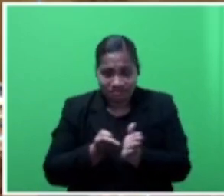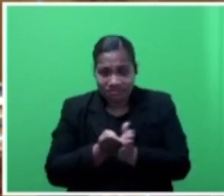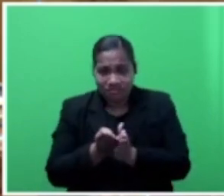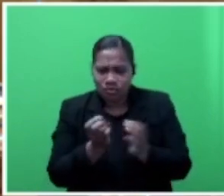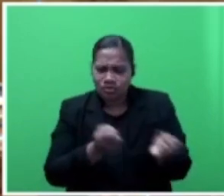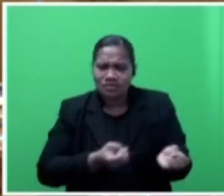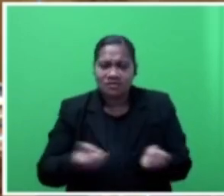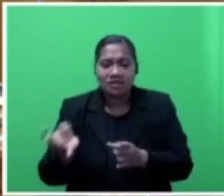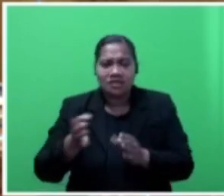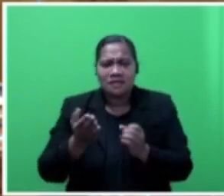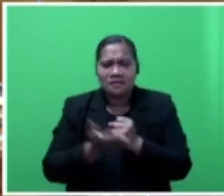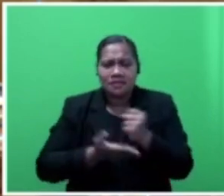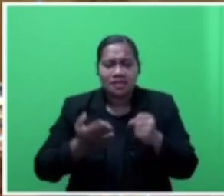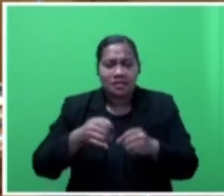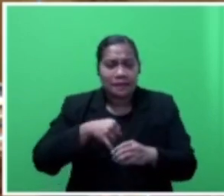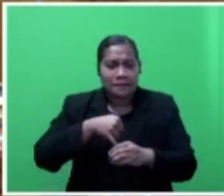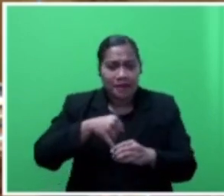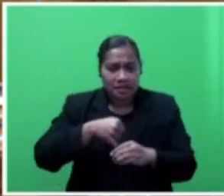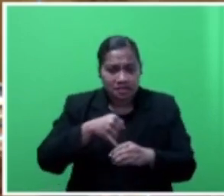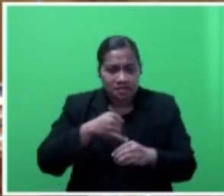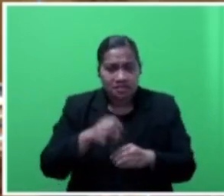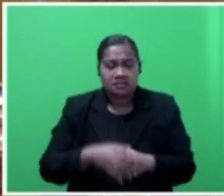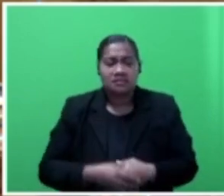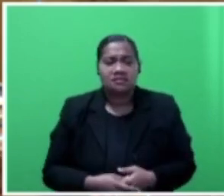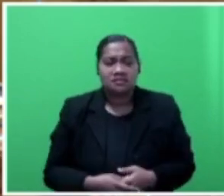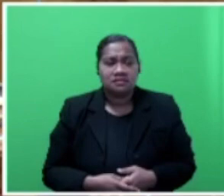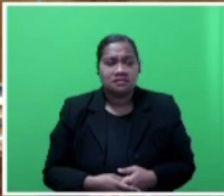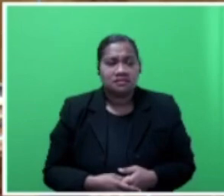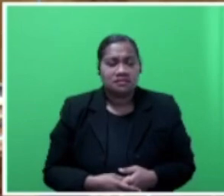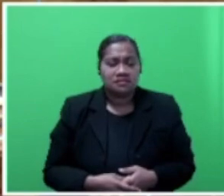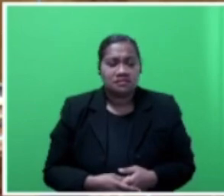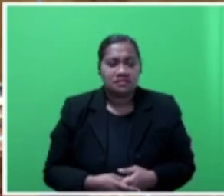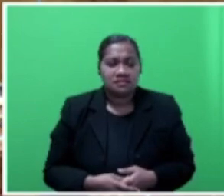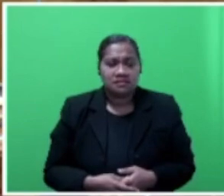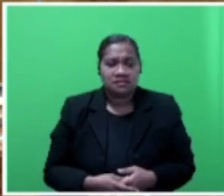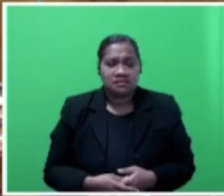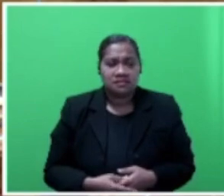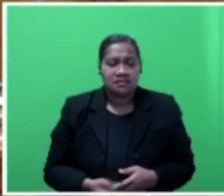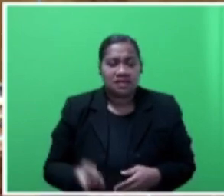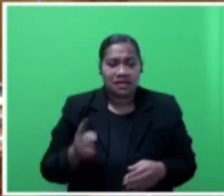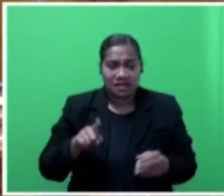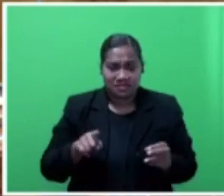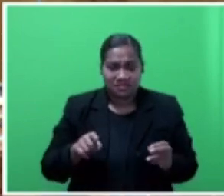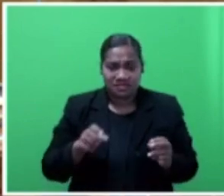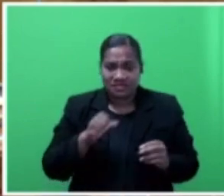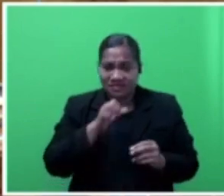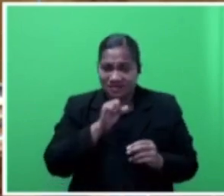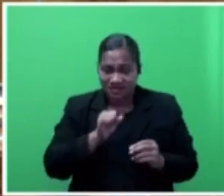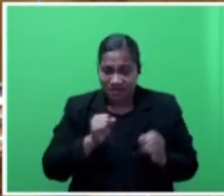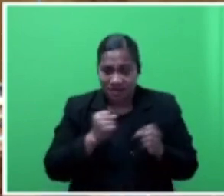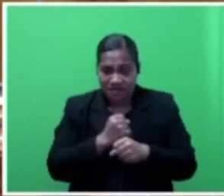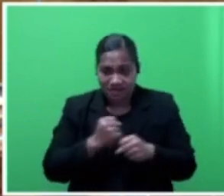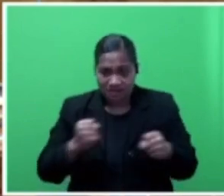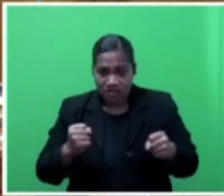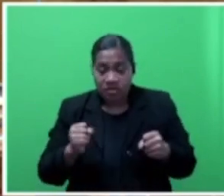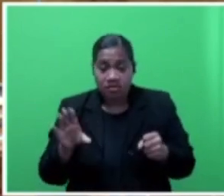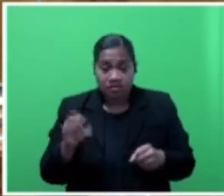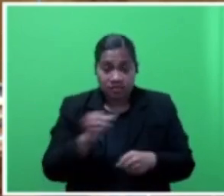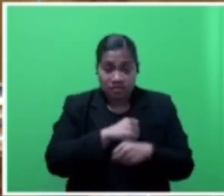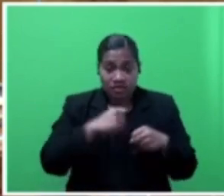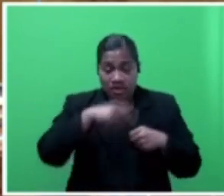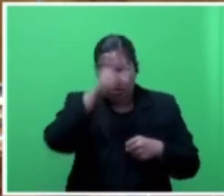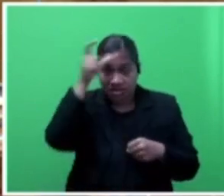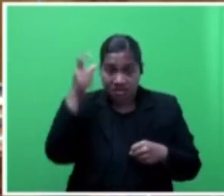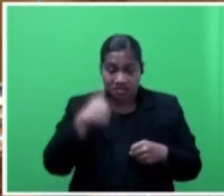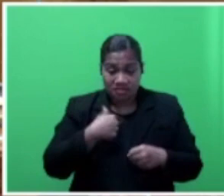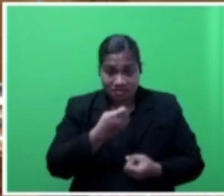medicine, and manpower after mass resignation, particularly from our nurses, I've just highlighted,